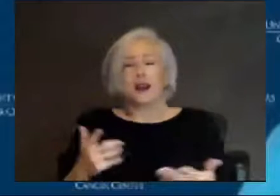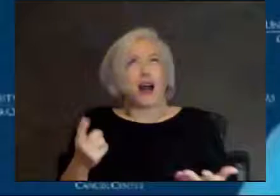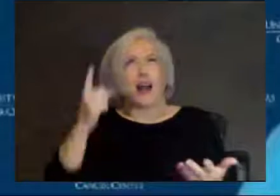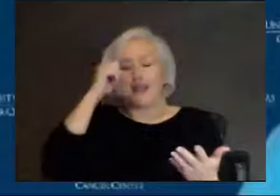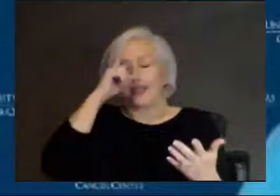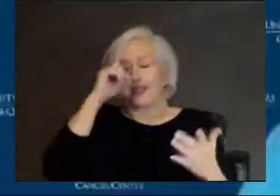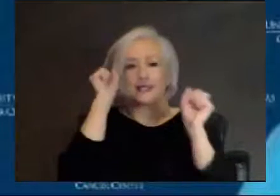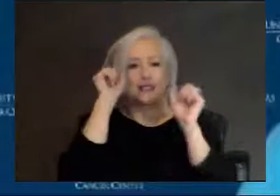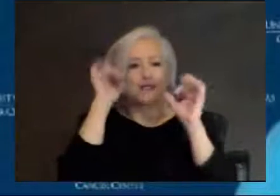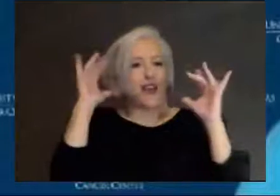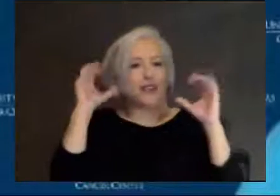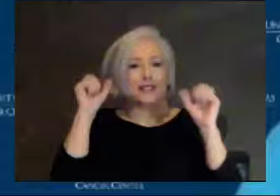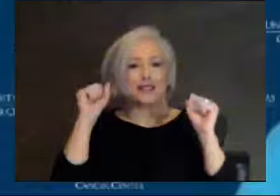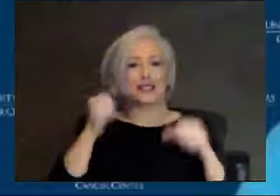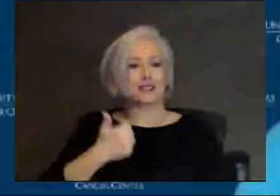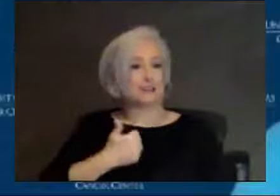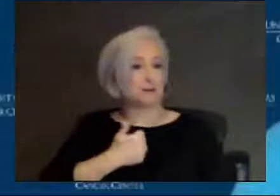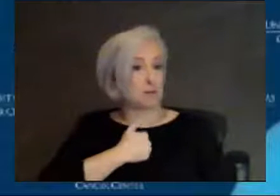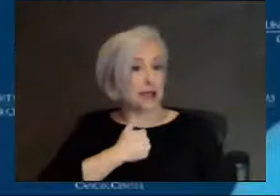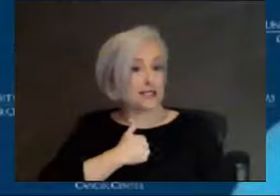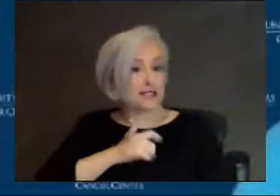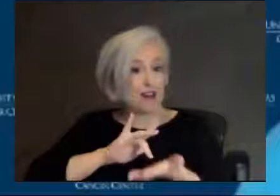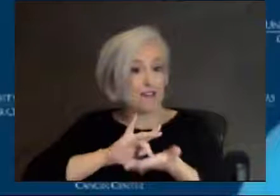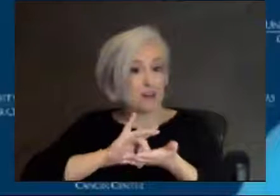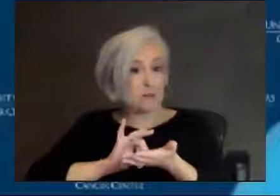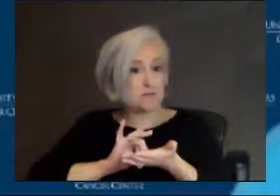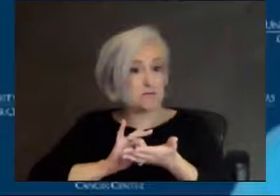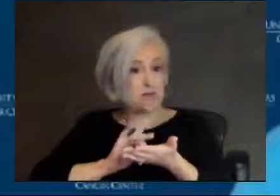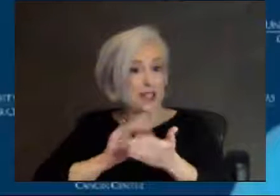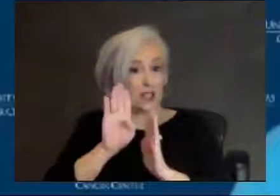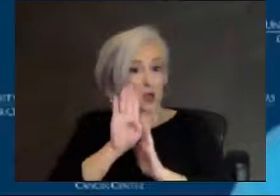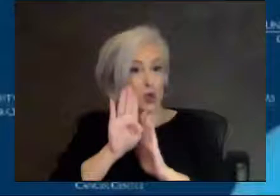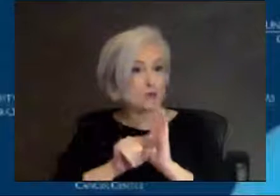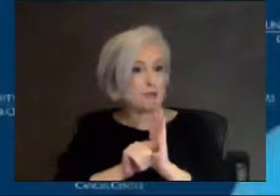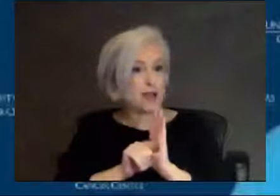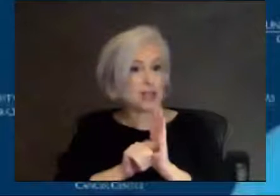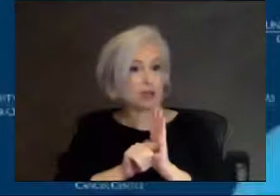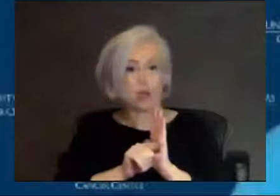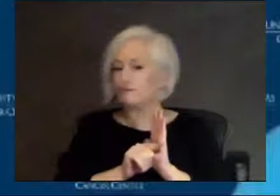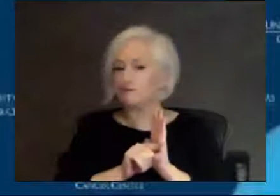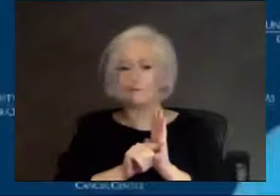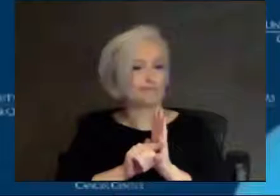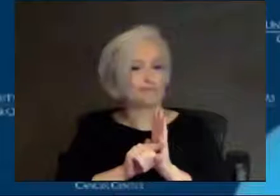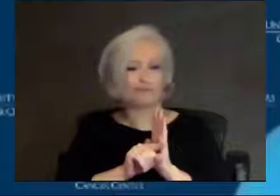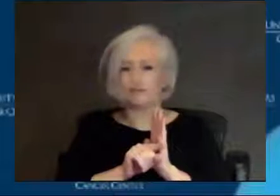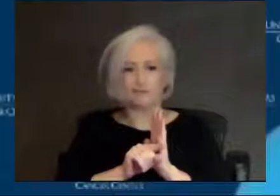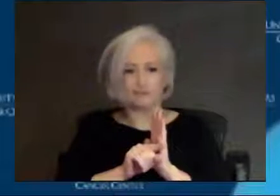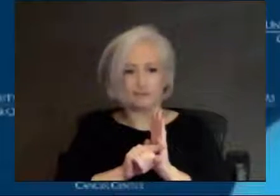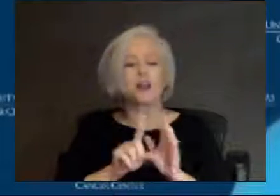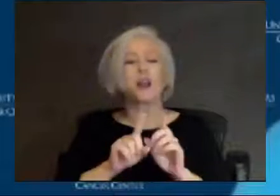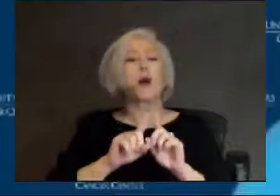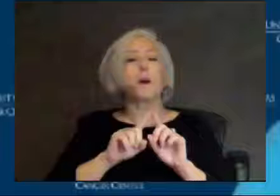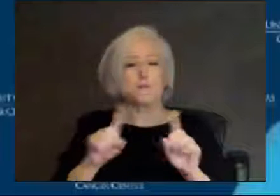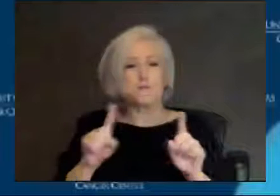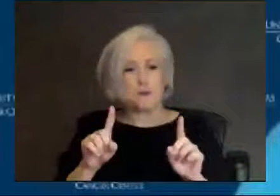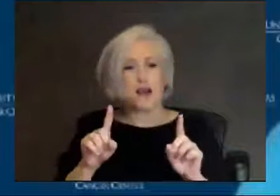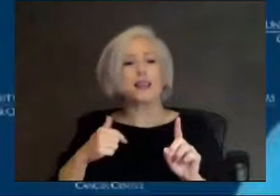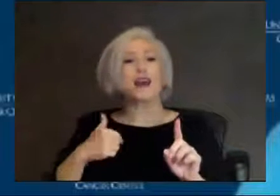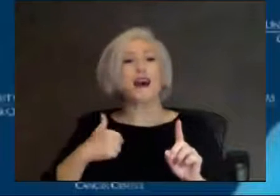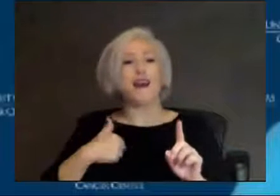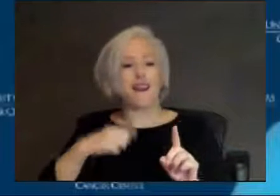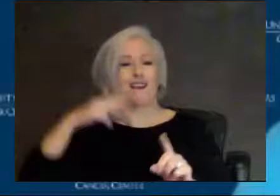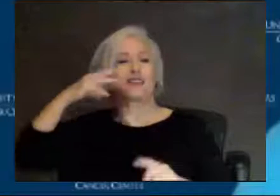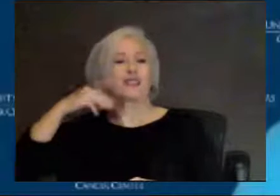have a medical background, but I have this experience where I did learn a great deal, and